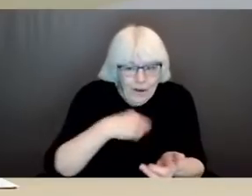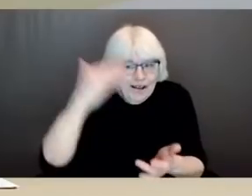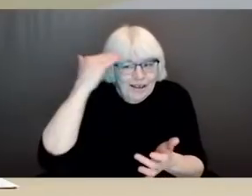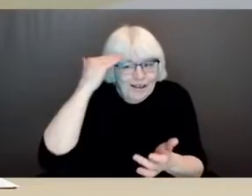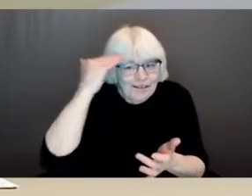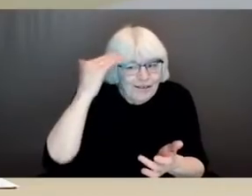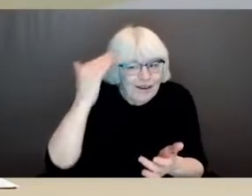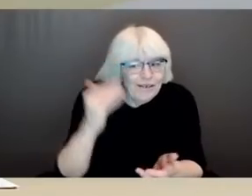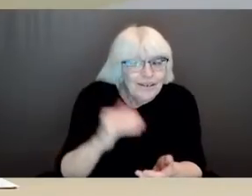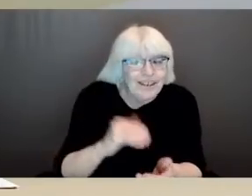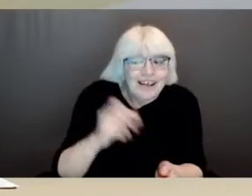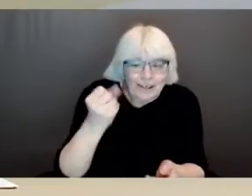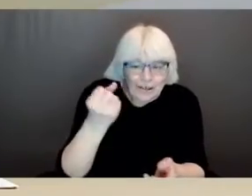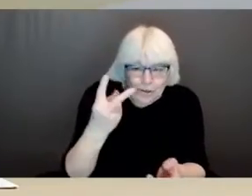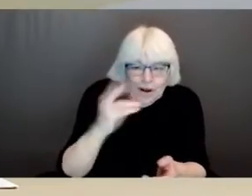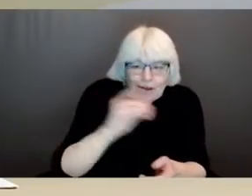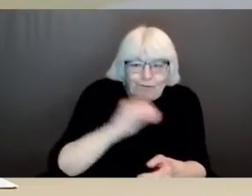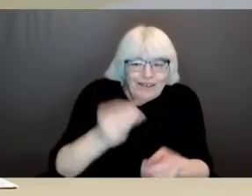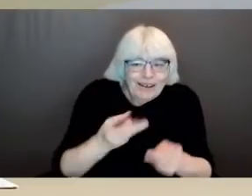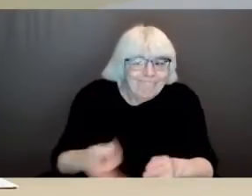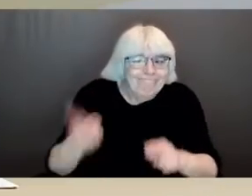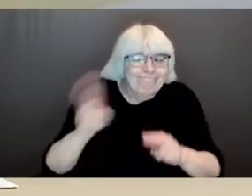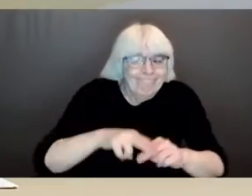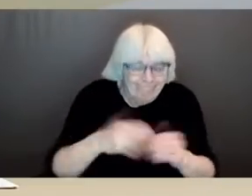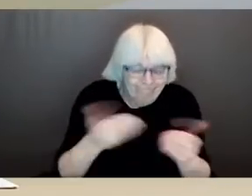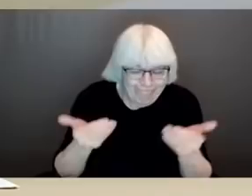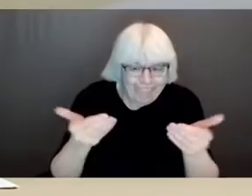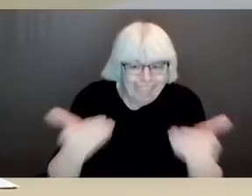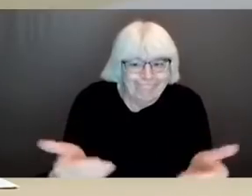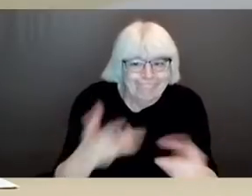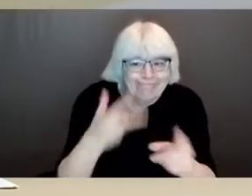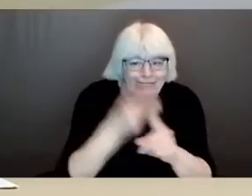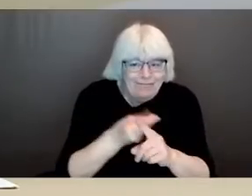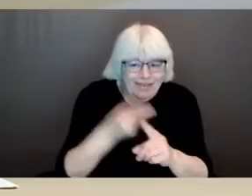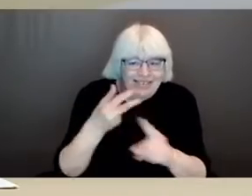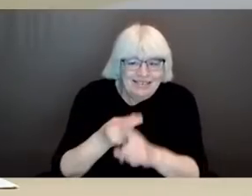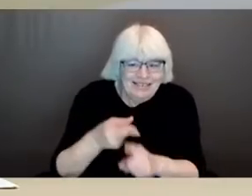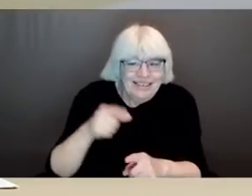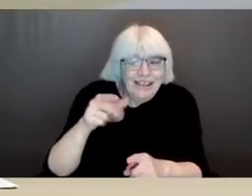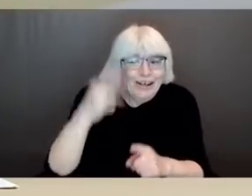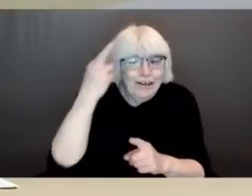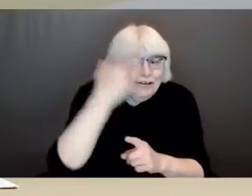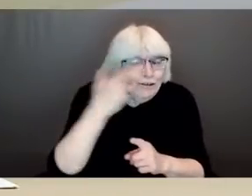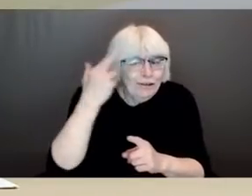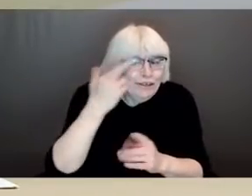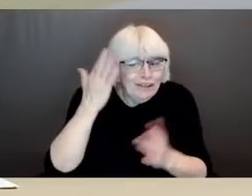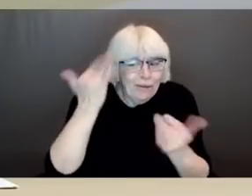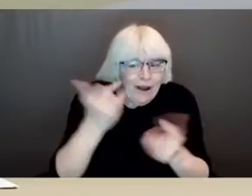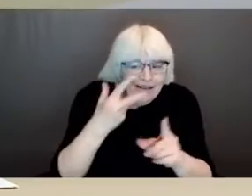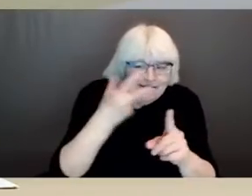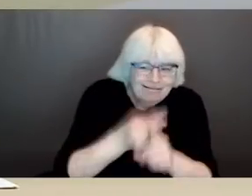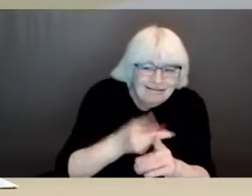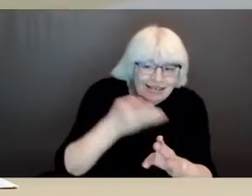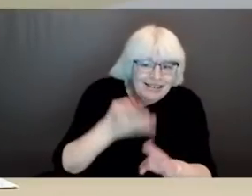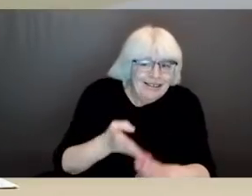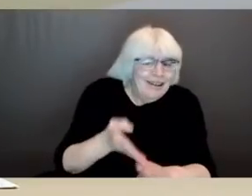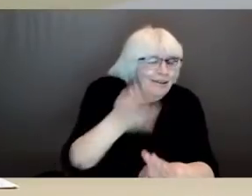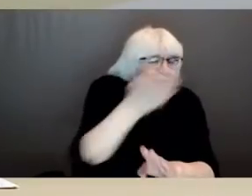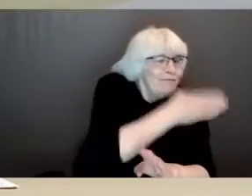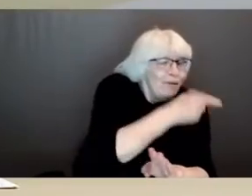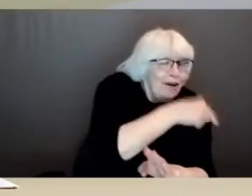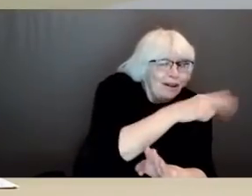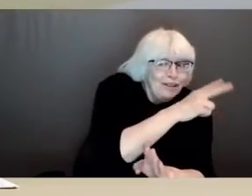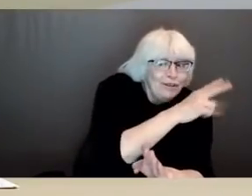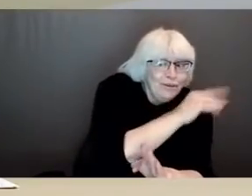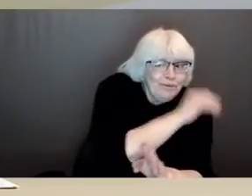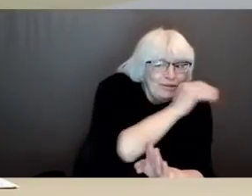terms of numbers of people being vaccinated, and that was compared to 2% over the preceding 2 weeks.